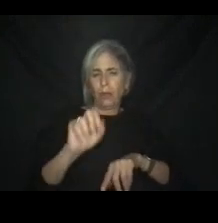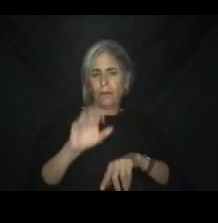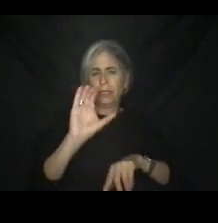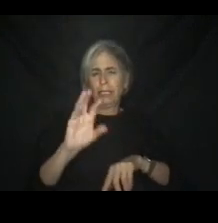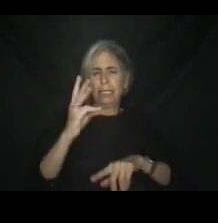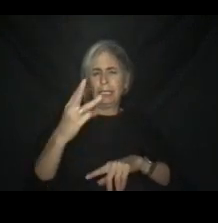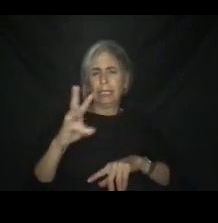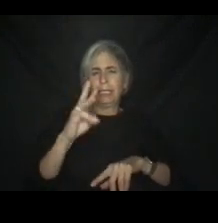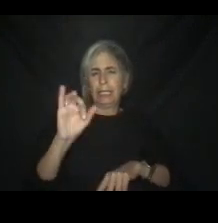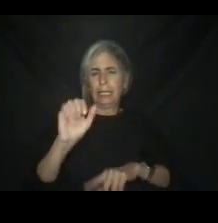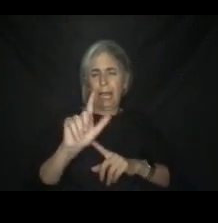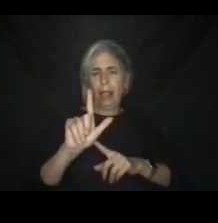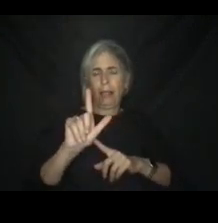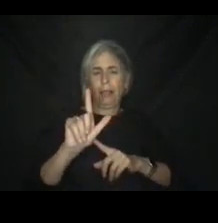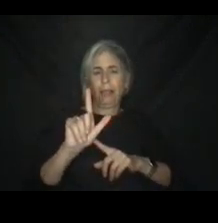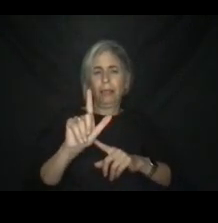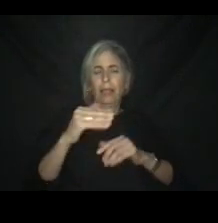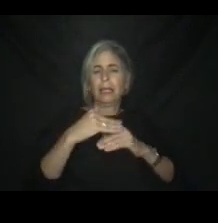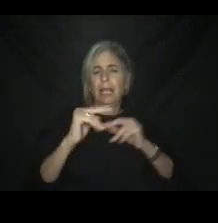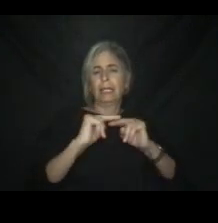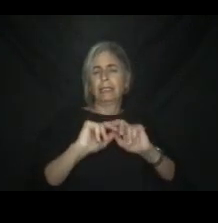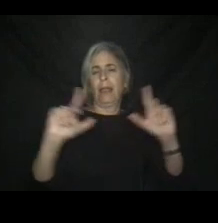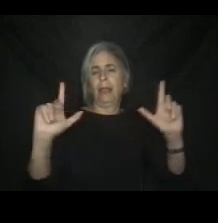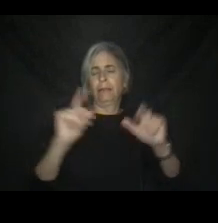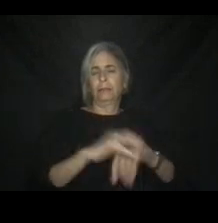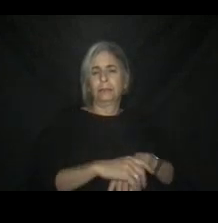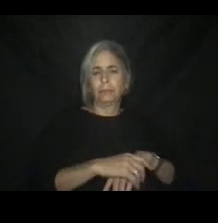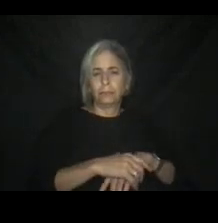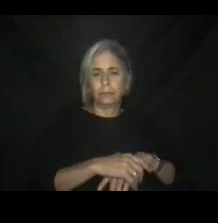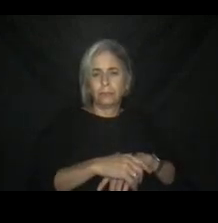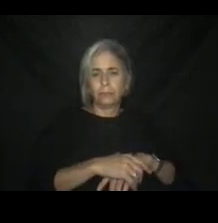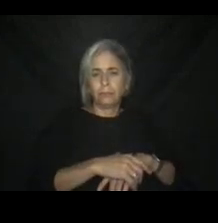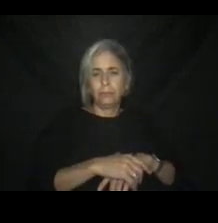C16 Canal. Next slide, please.